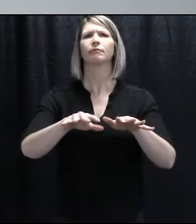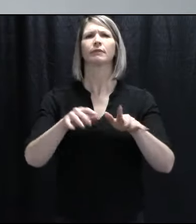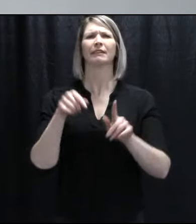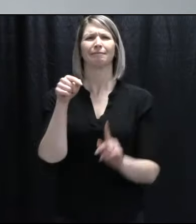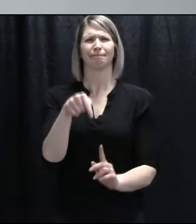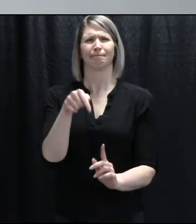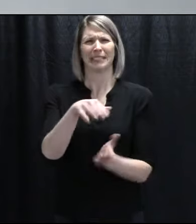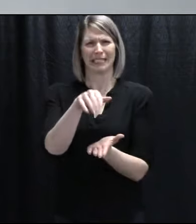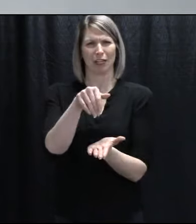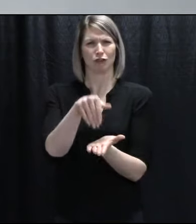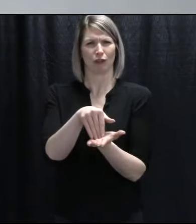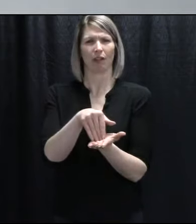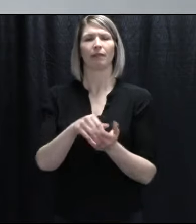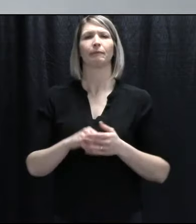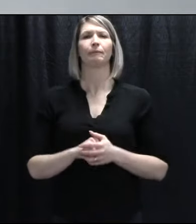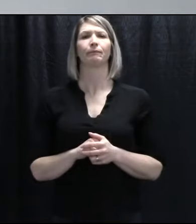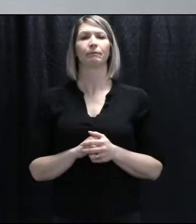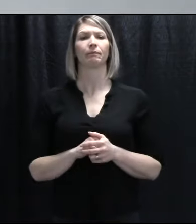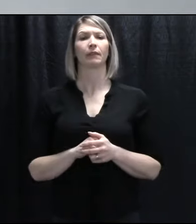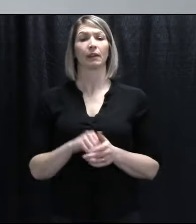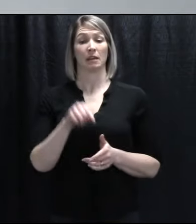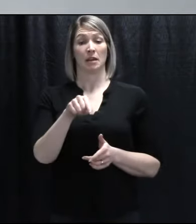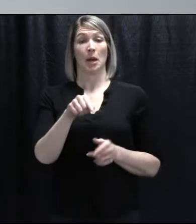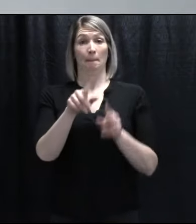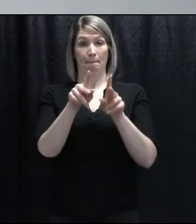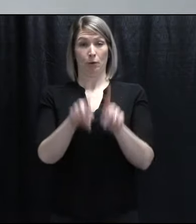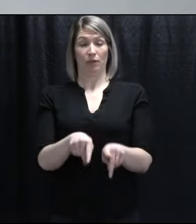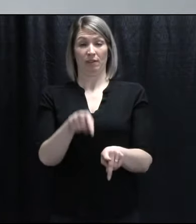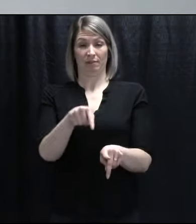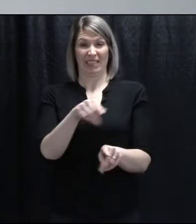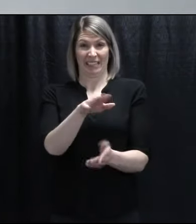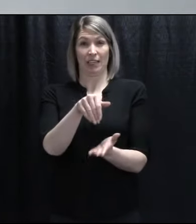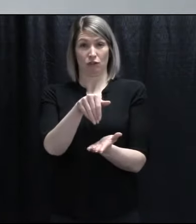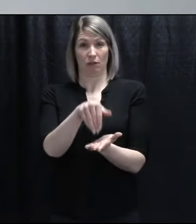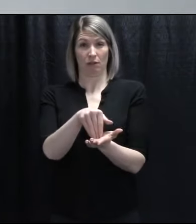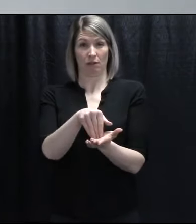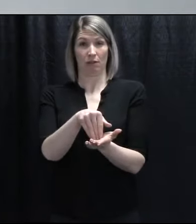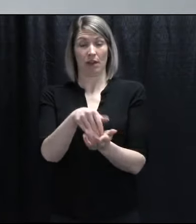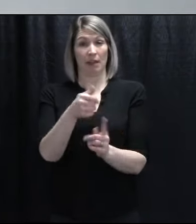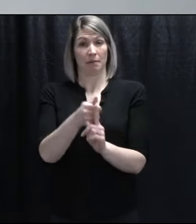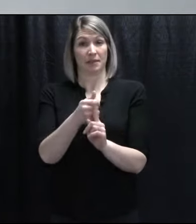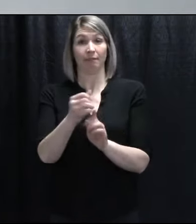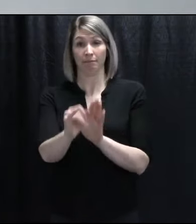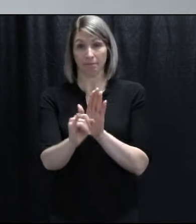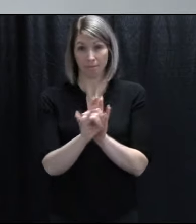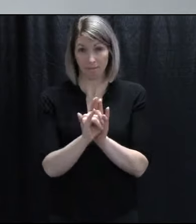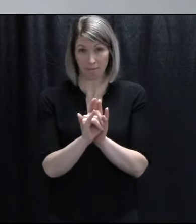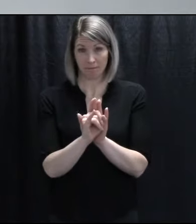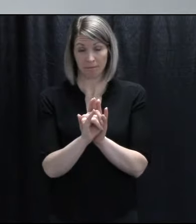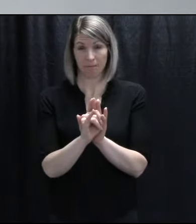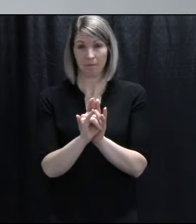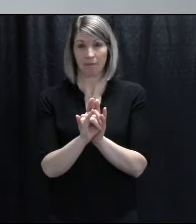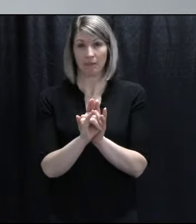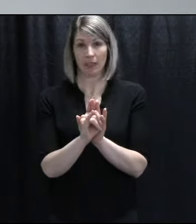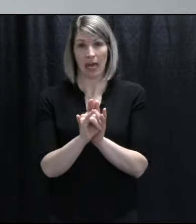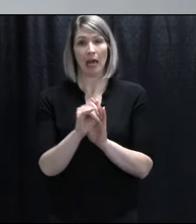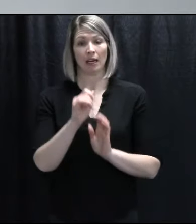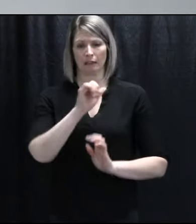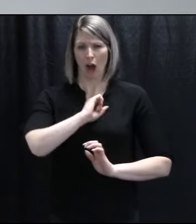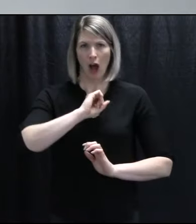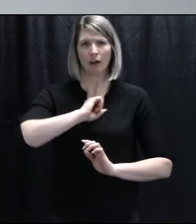So right now, the person who has been diagnosed is